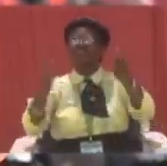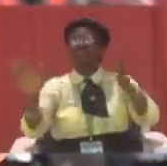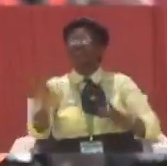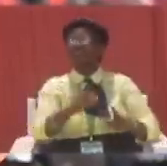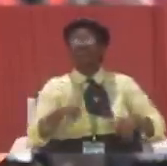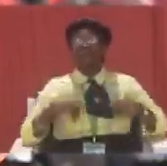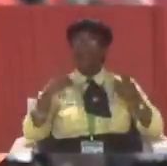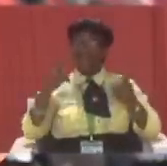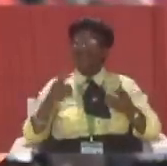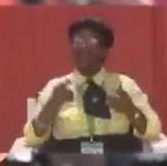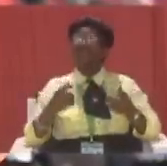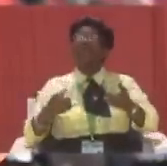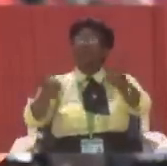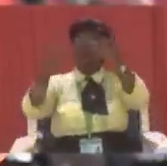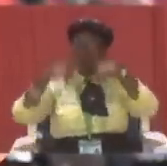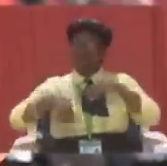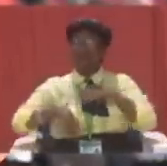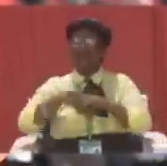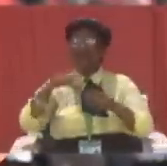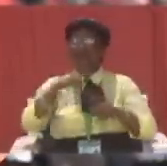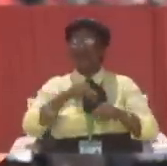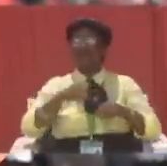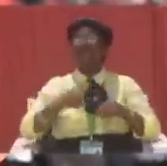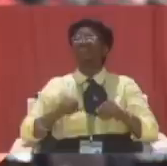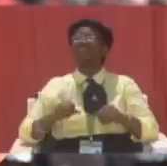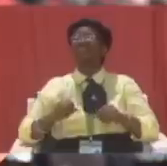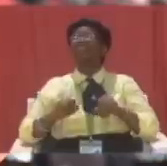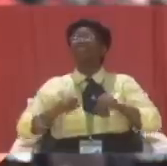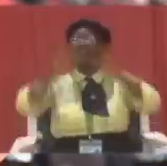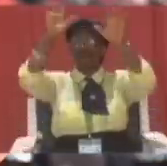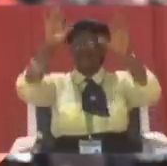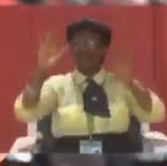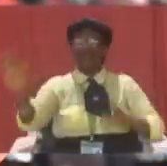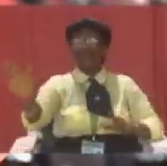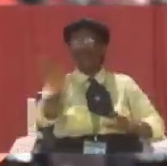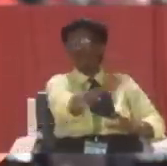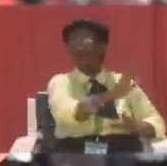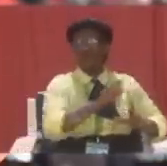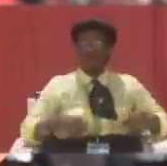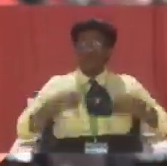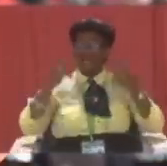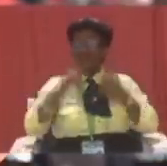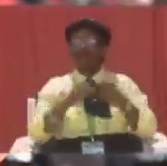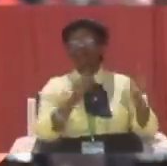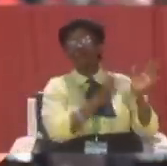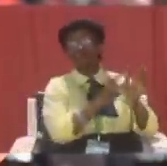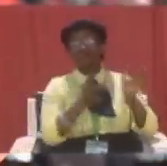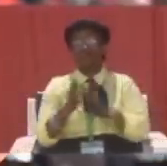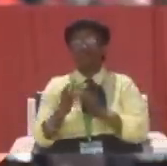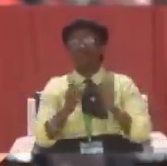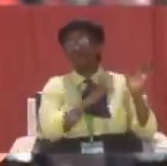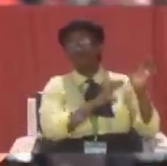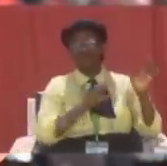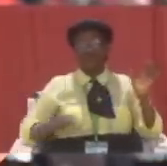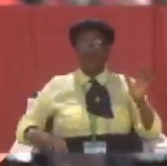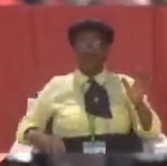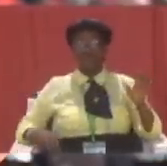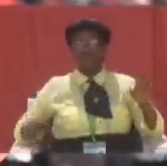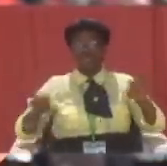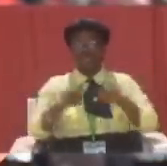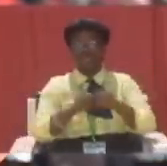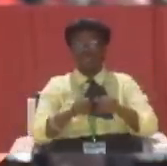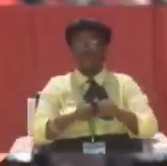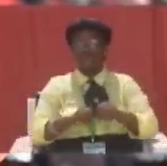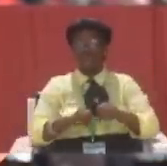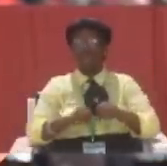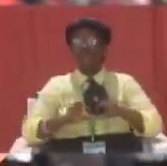understand what I'm saying, even if your parents are not willing to give their lives, come and give your own. The Bible says